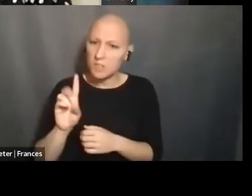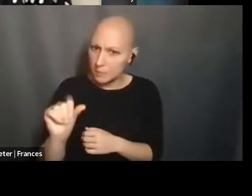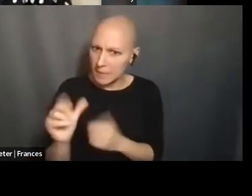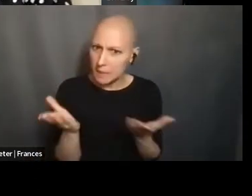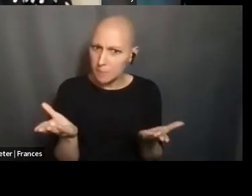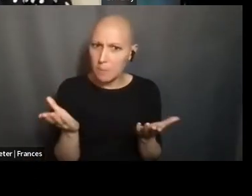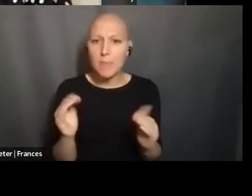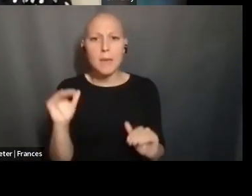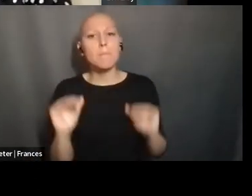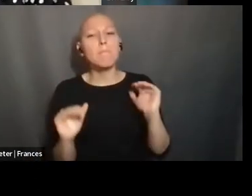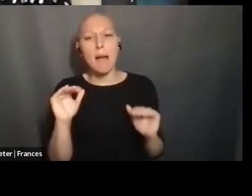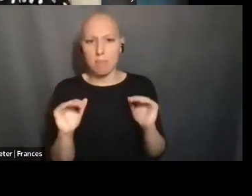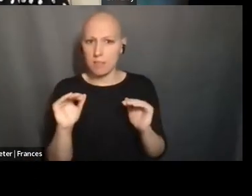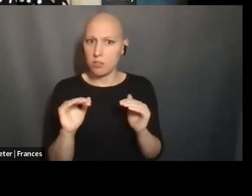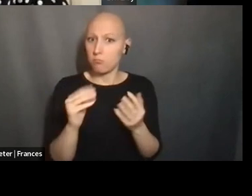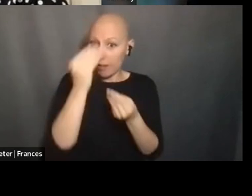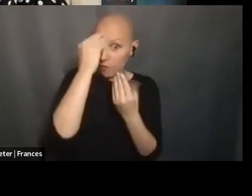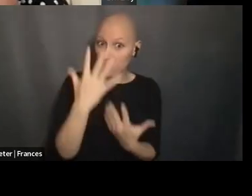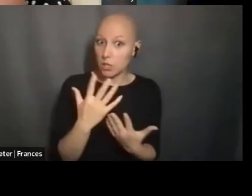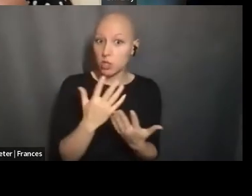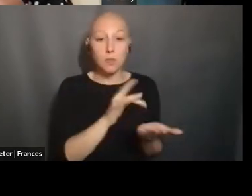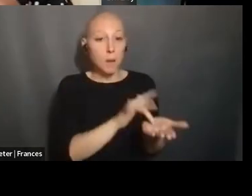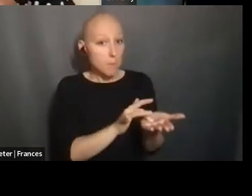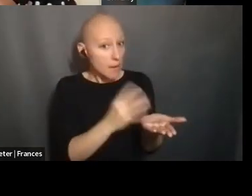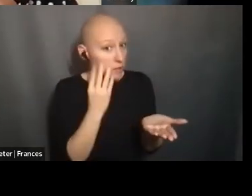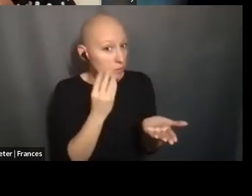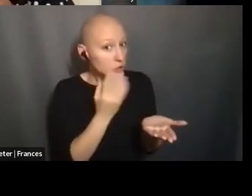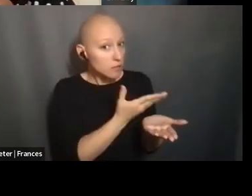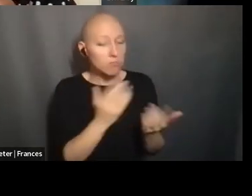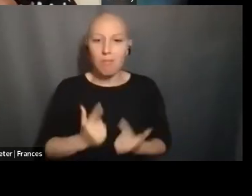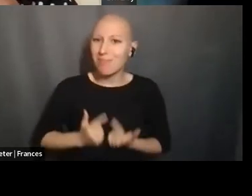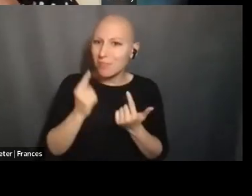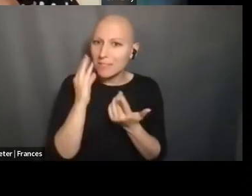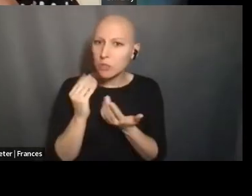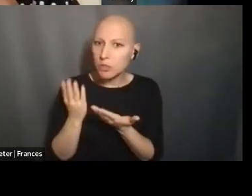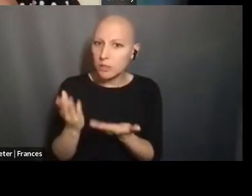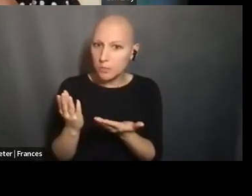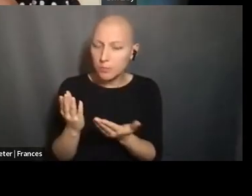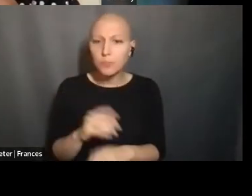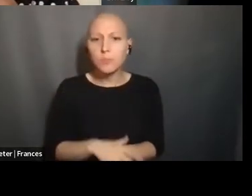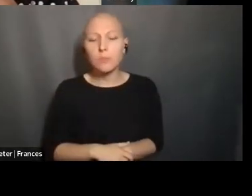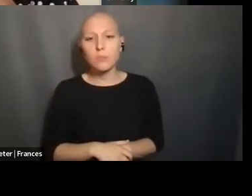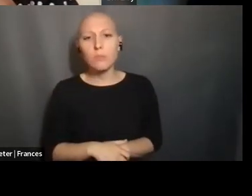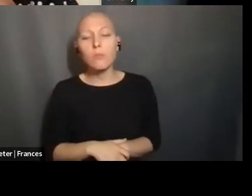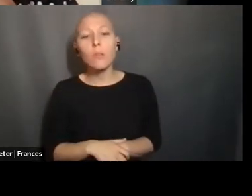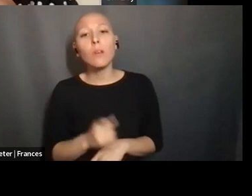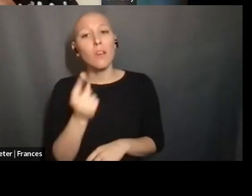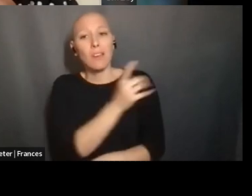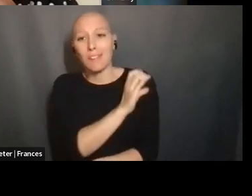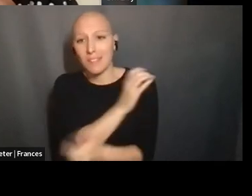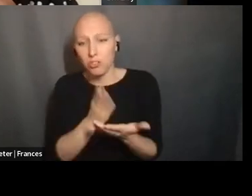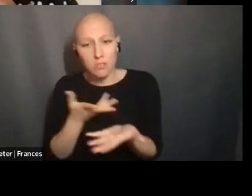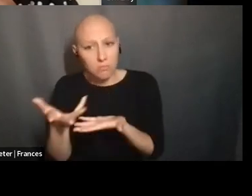categories. And again, emphasis on the terminology that we use. Clinicians talk to pregnant people and to families